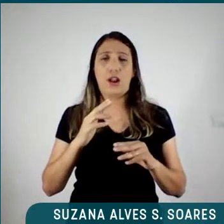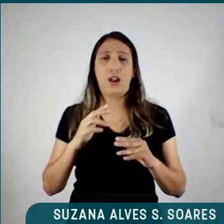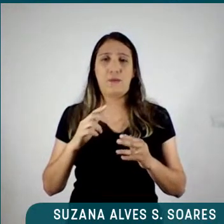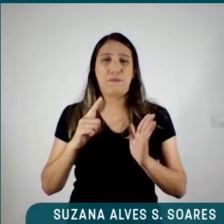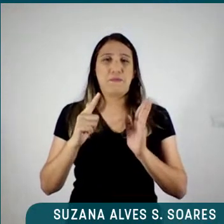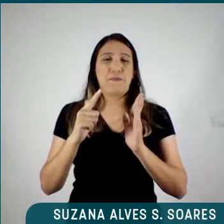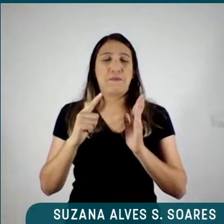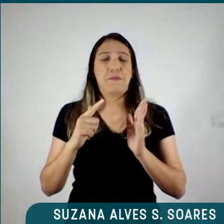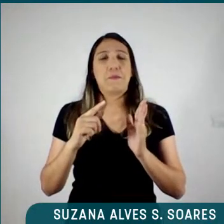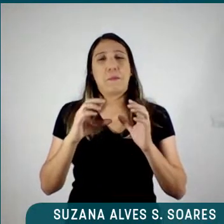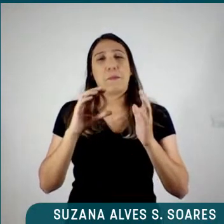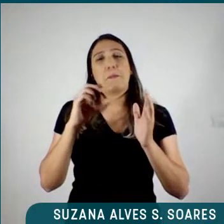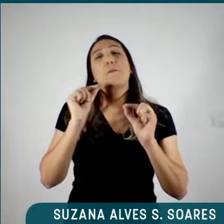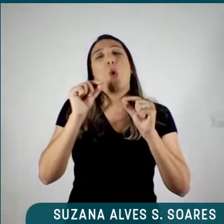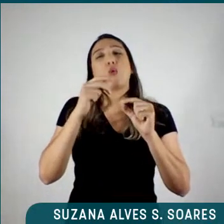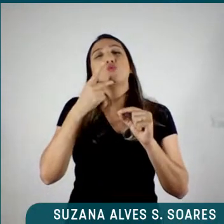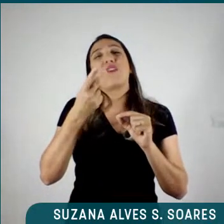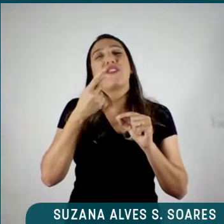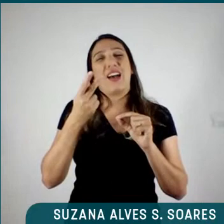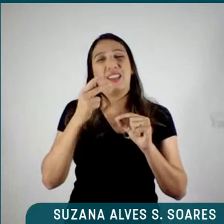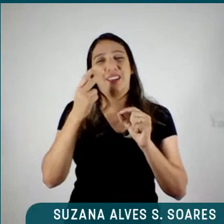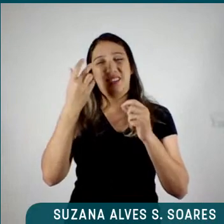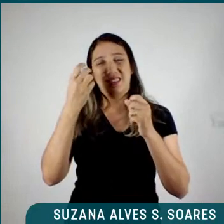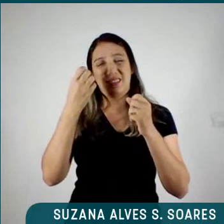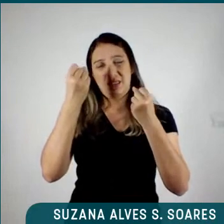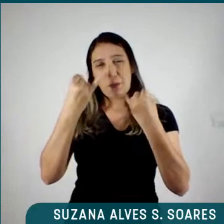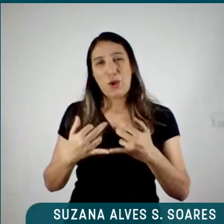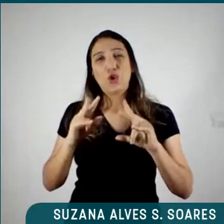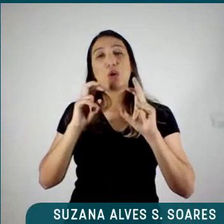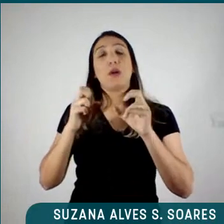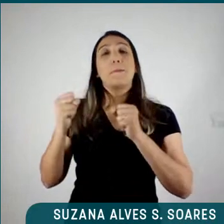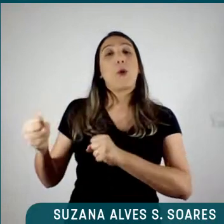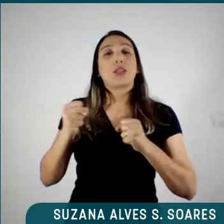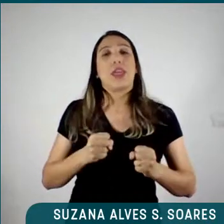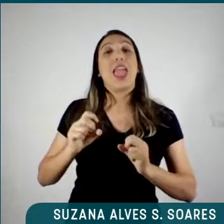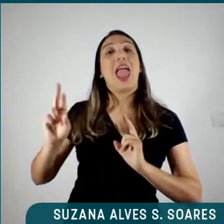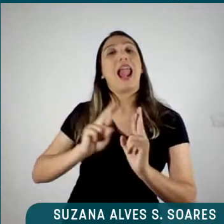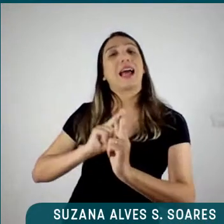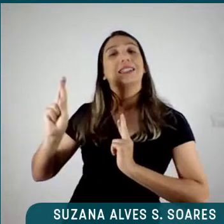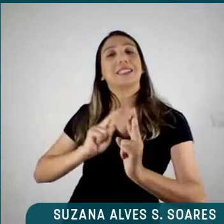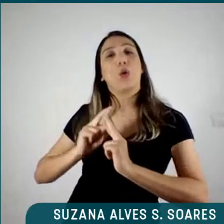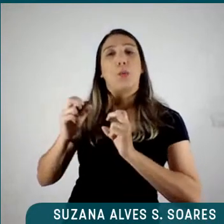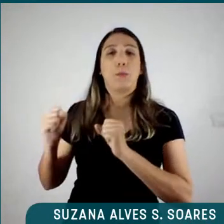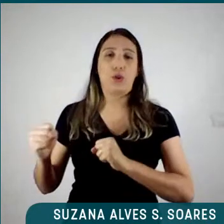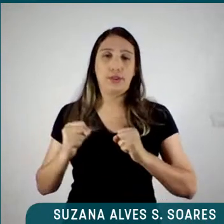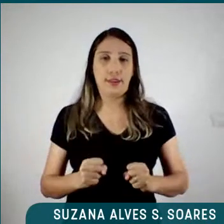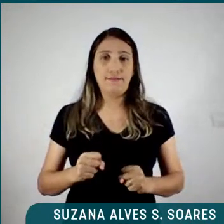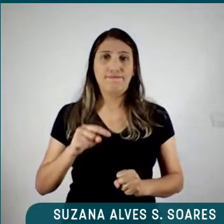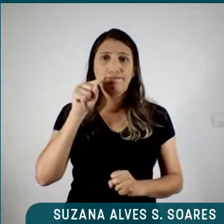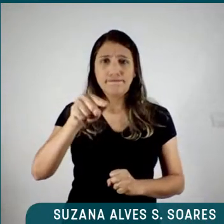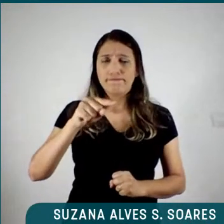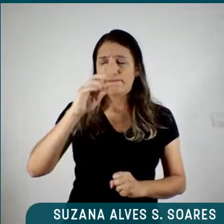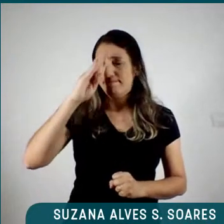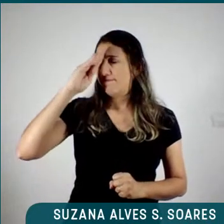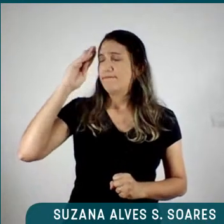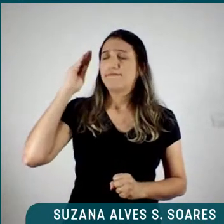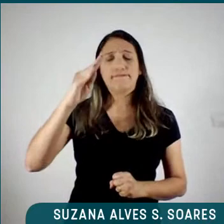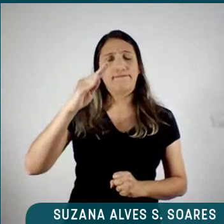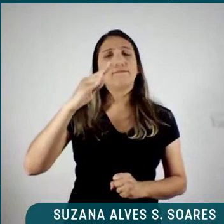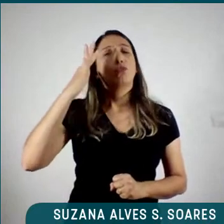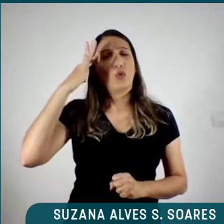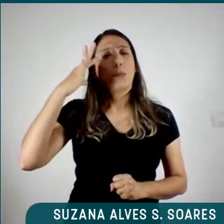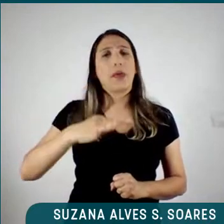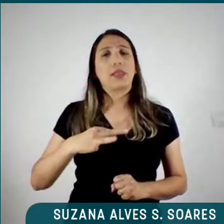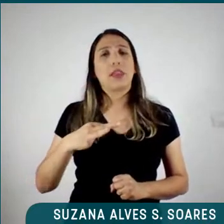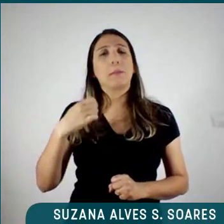to sobre a mention questão do poder. something that you E commented. isso eu acho You que é were talking algo about the issues of fundamental de power. compreender. This is E eu